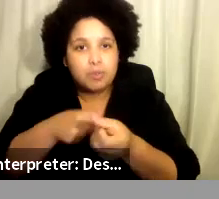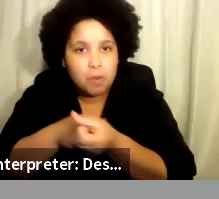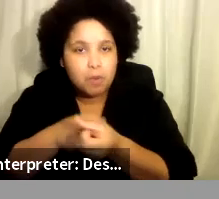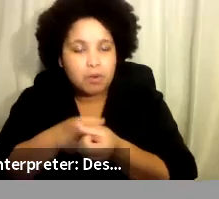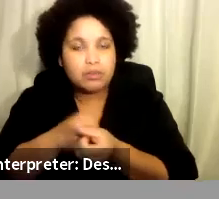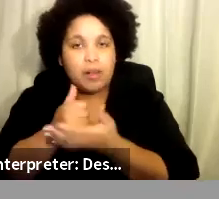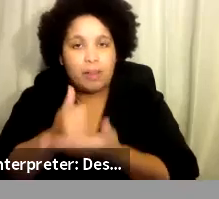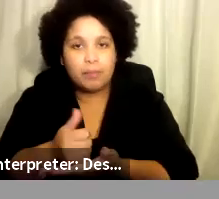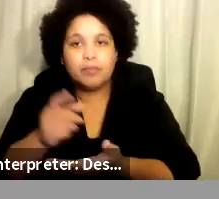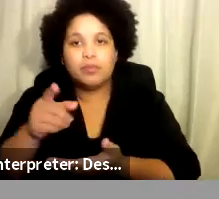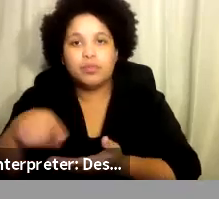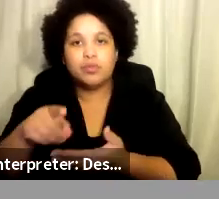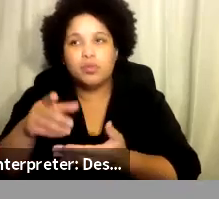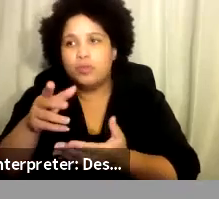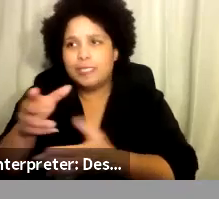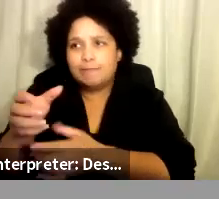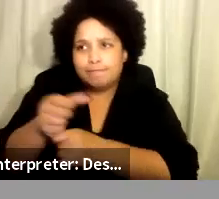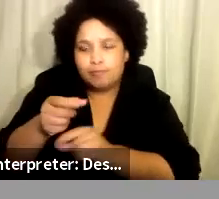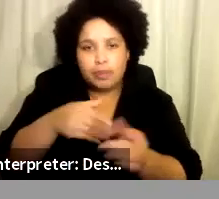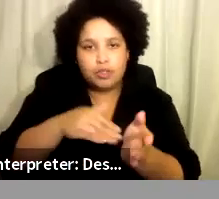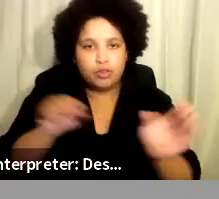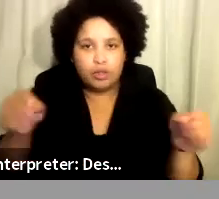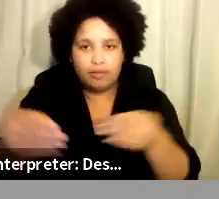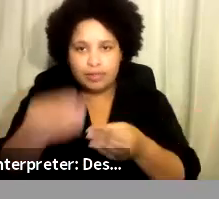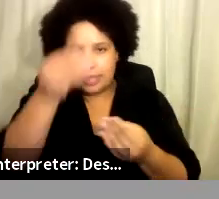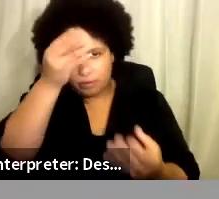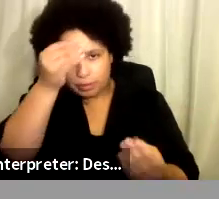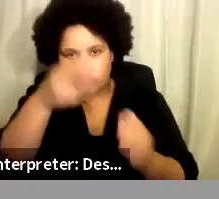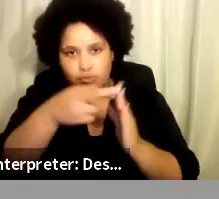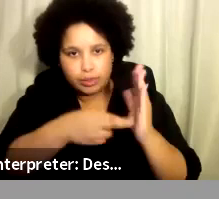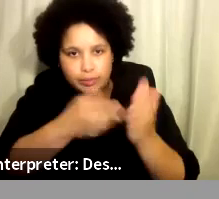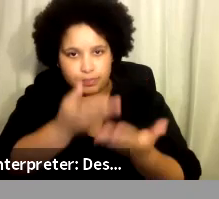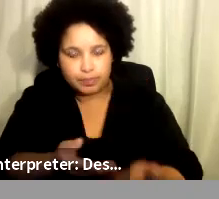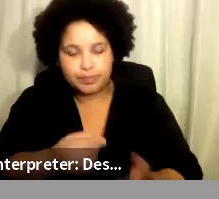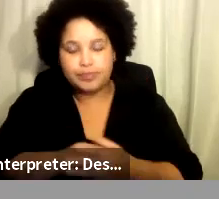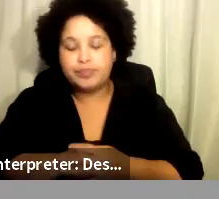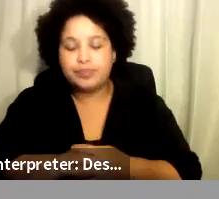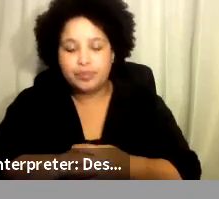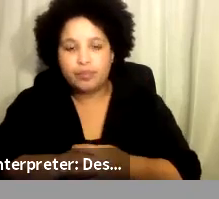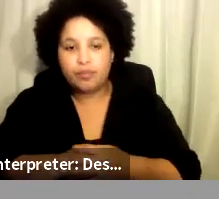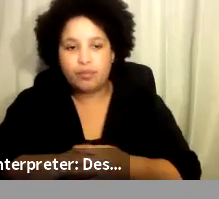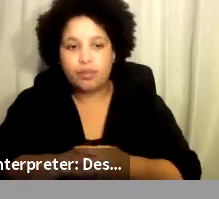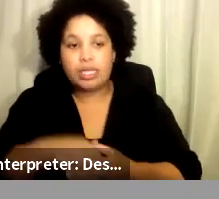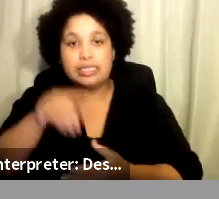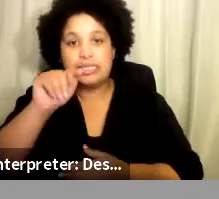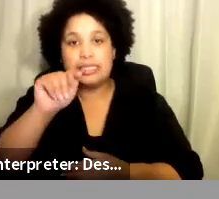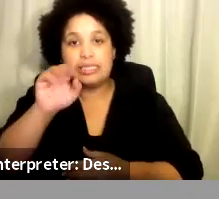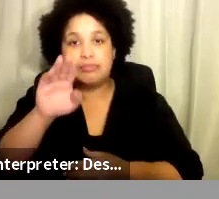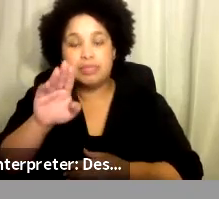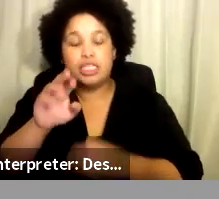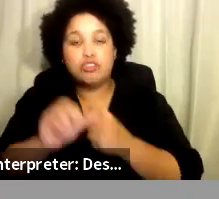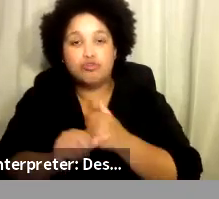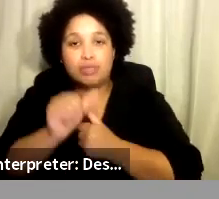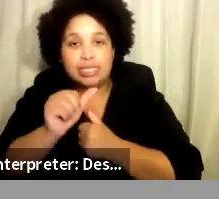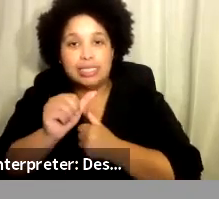trying to navigate the doctor's office to get that information. We'll also do a TB risk assessment. Again, this is a form for,